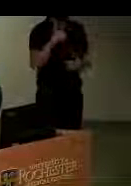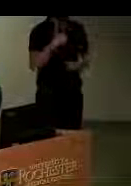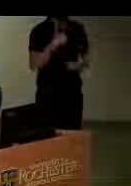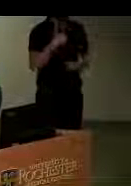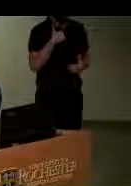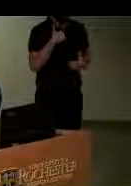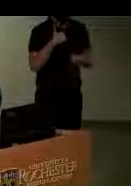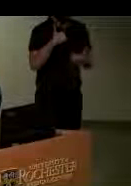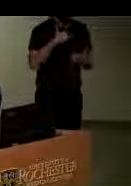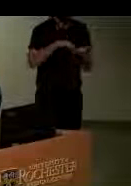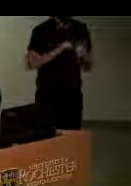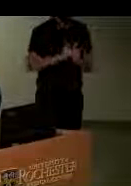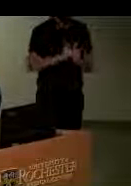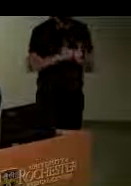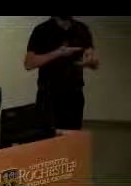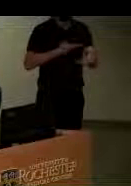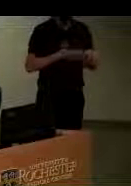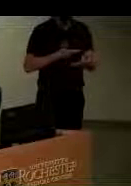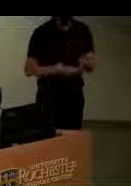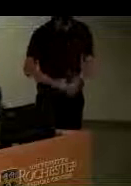that.